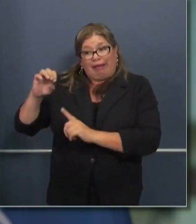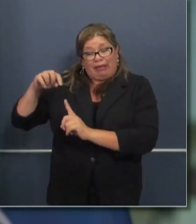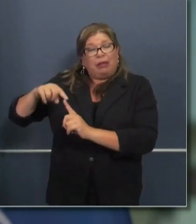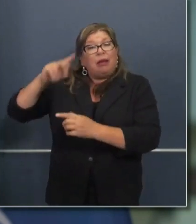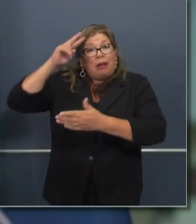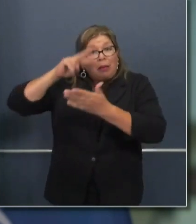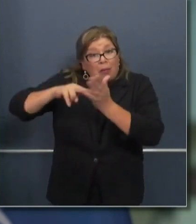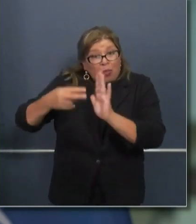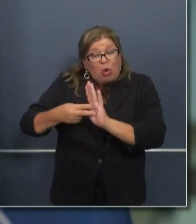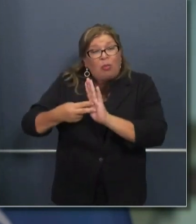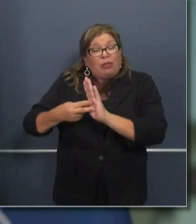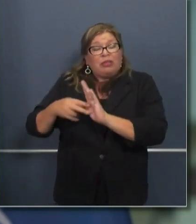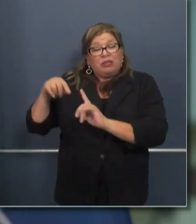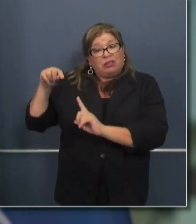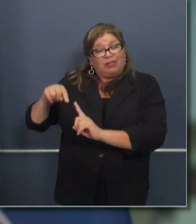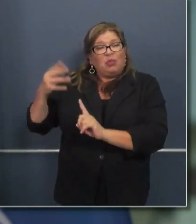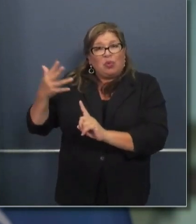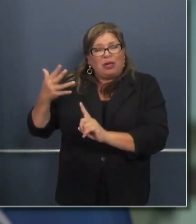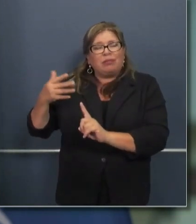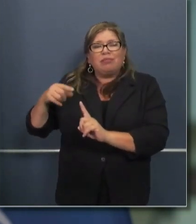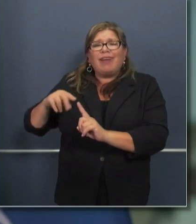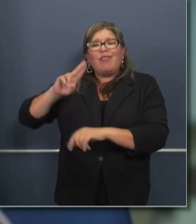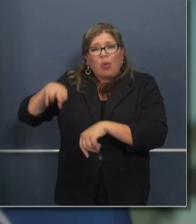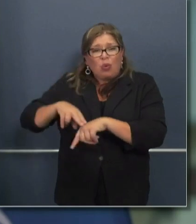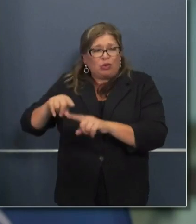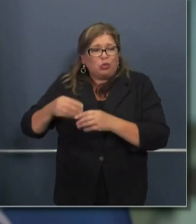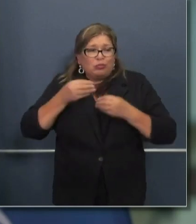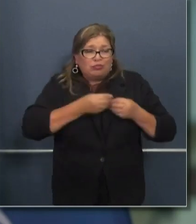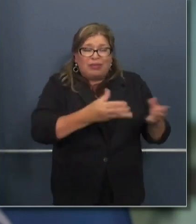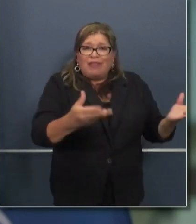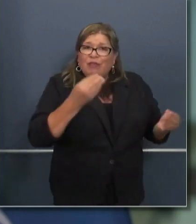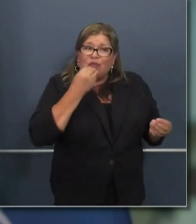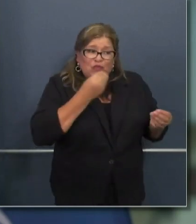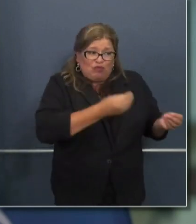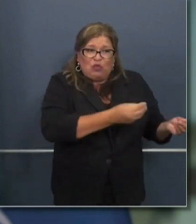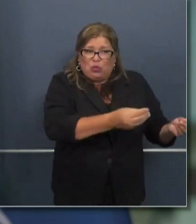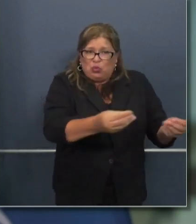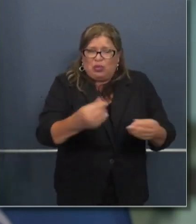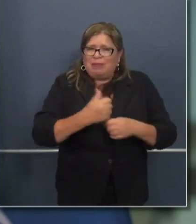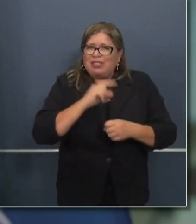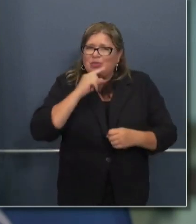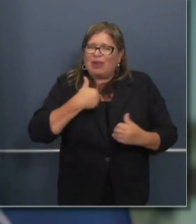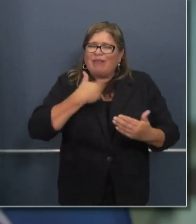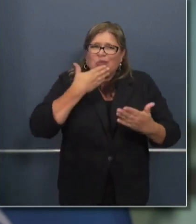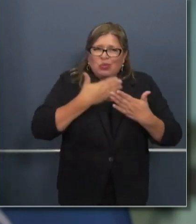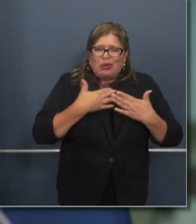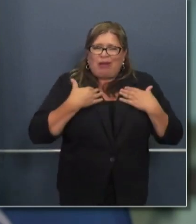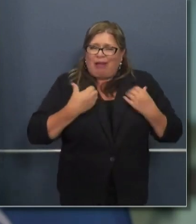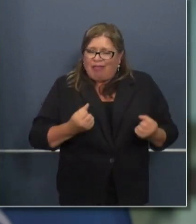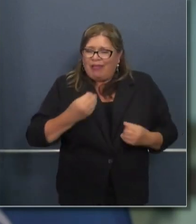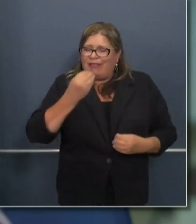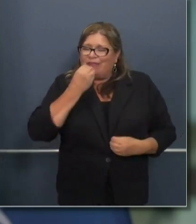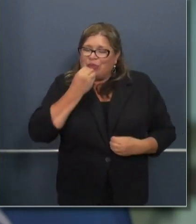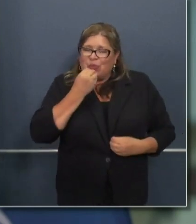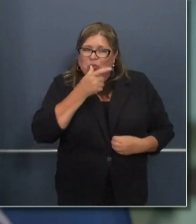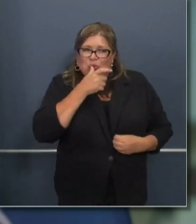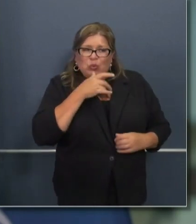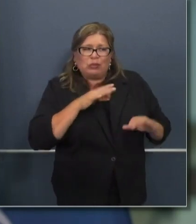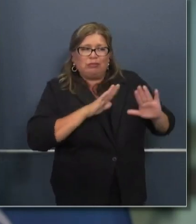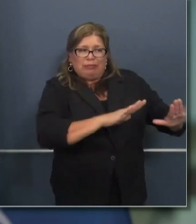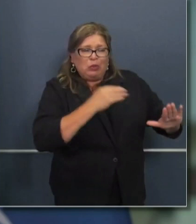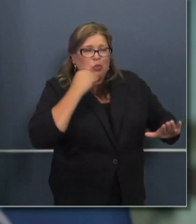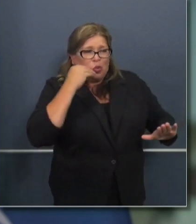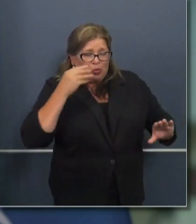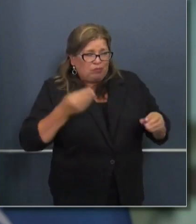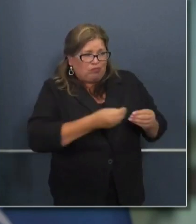needs. Great Plates is indeed about providing meals to our seniors that are isolated, but